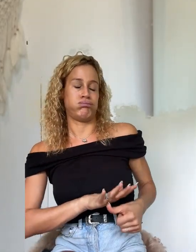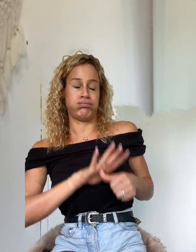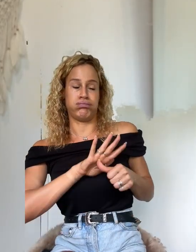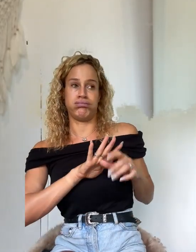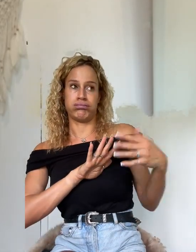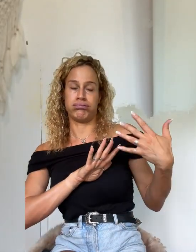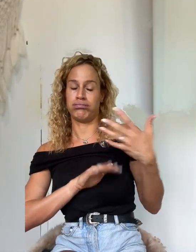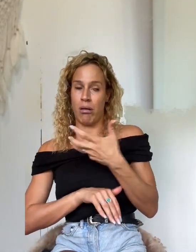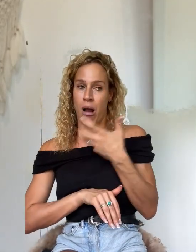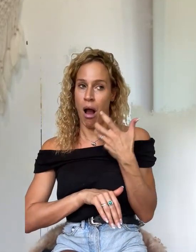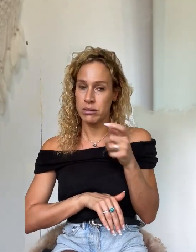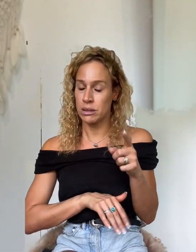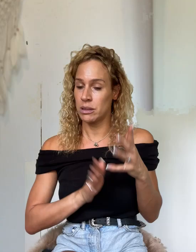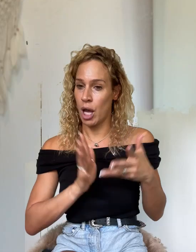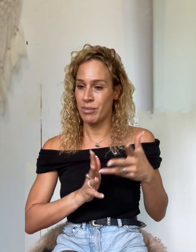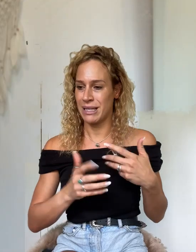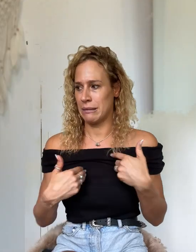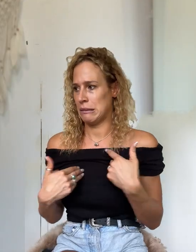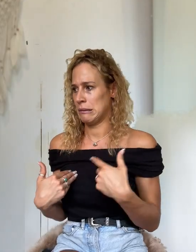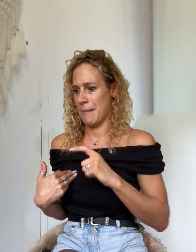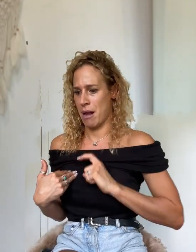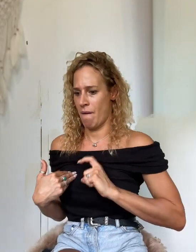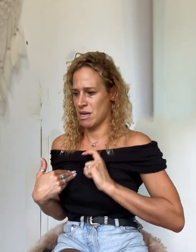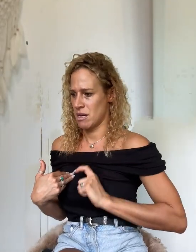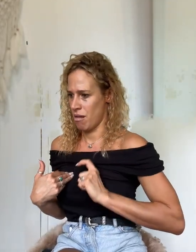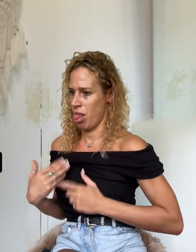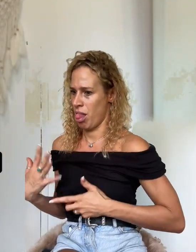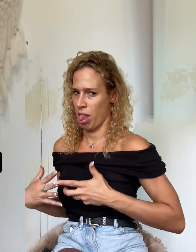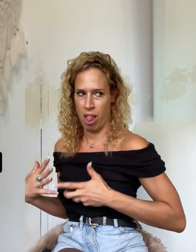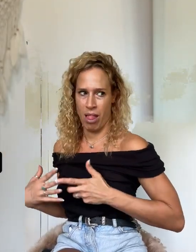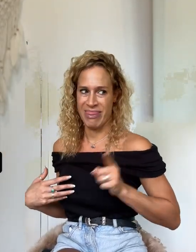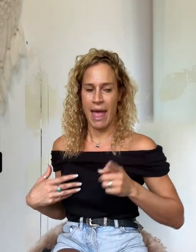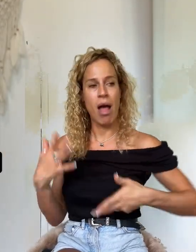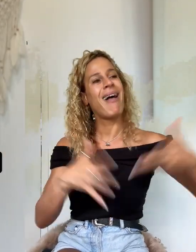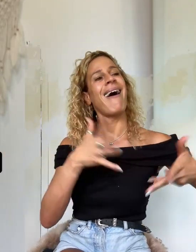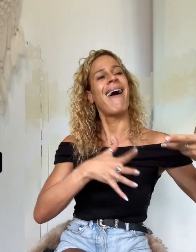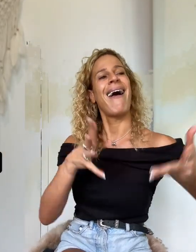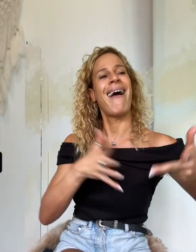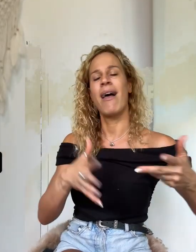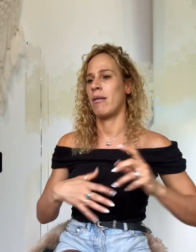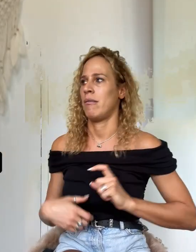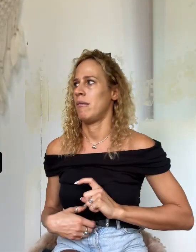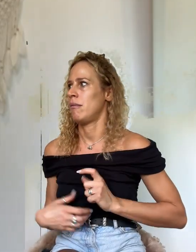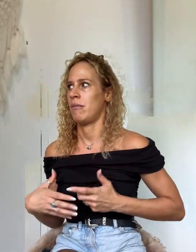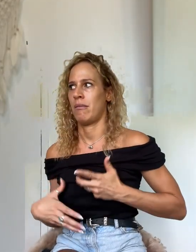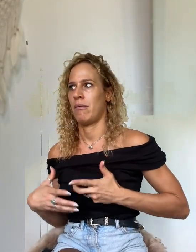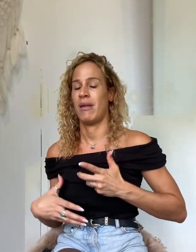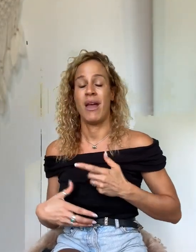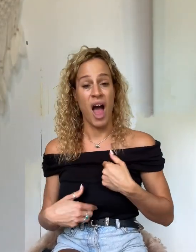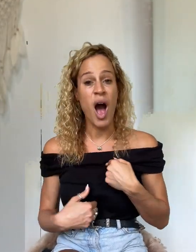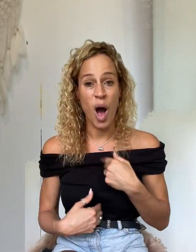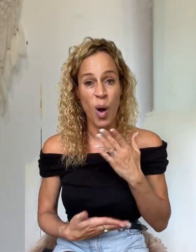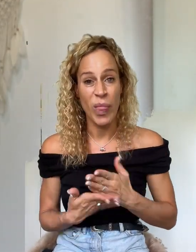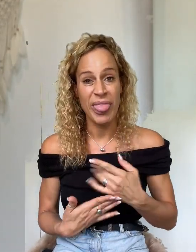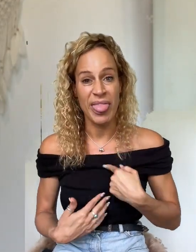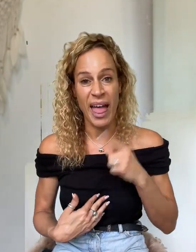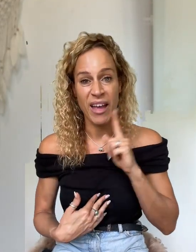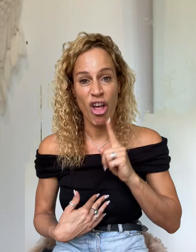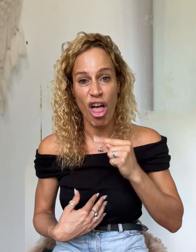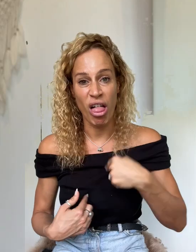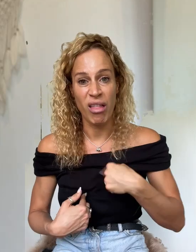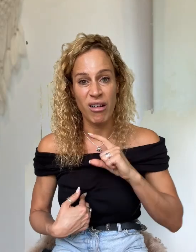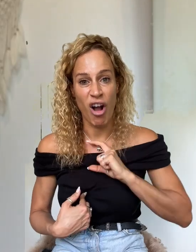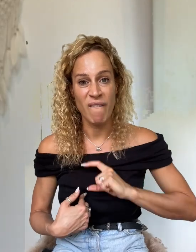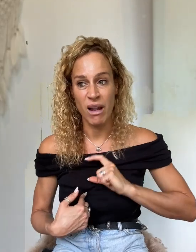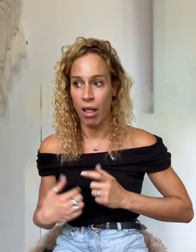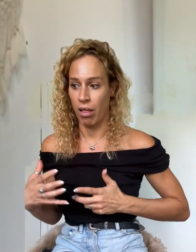and they're just flying through everything, and you're there like with your hands and you're just nervous and you don't really know what you're doing. Because I was definitely